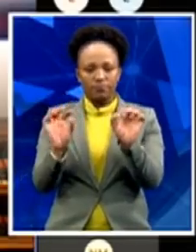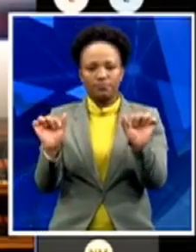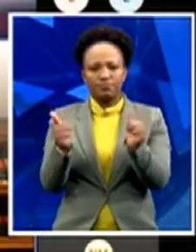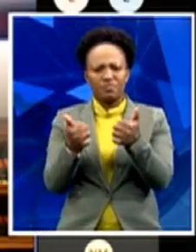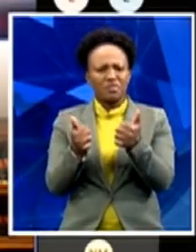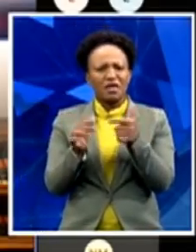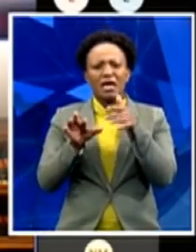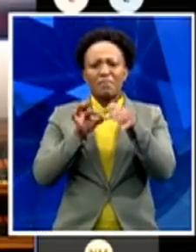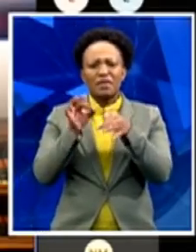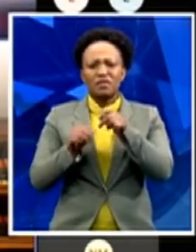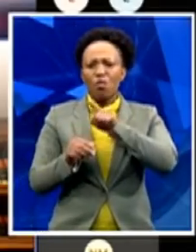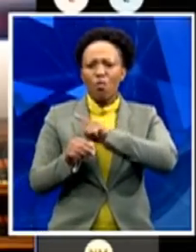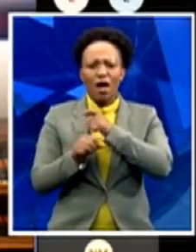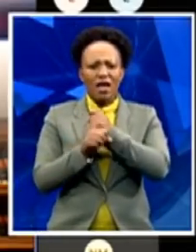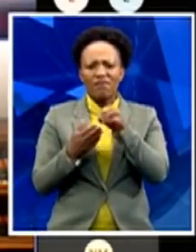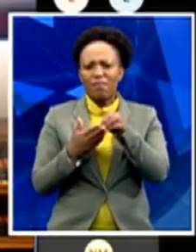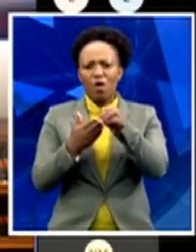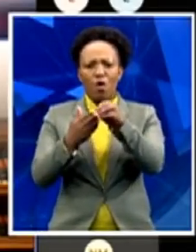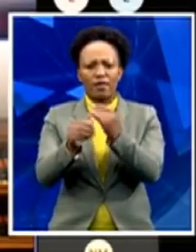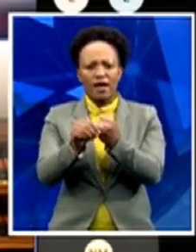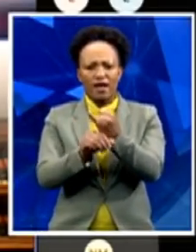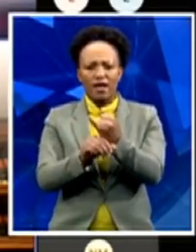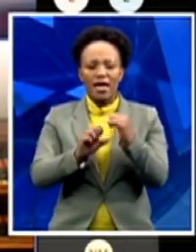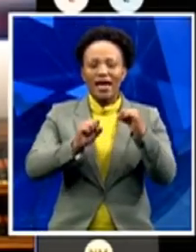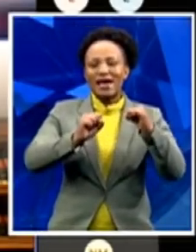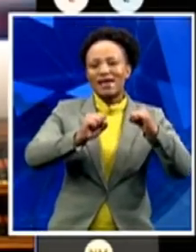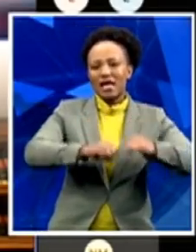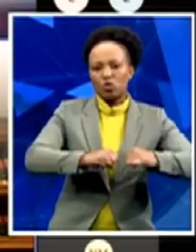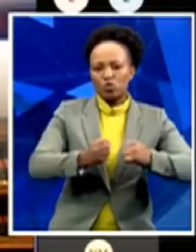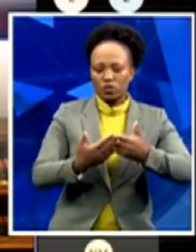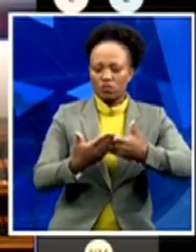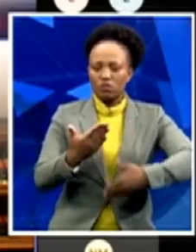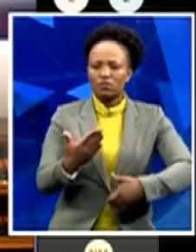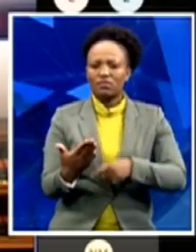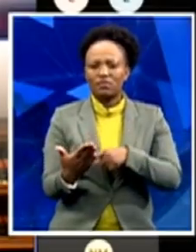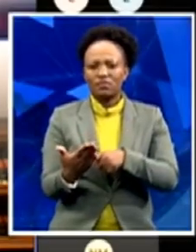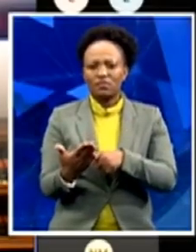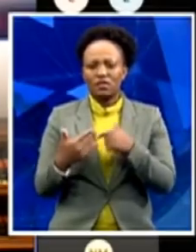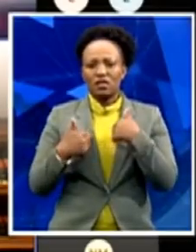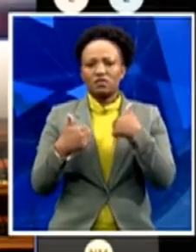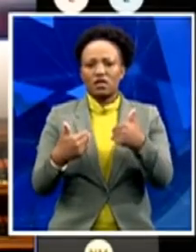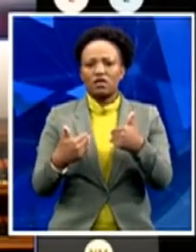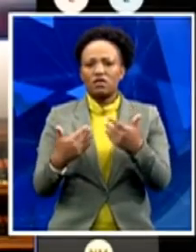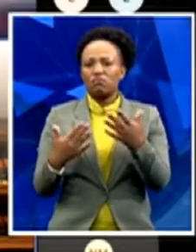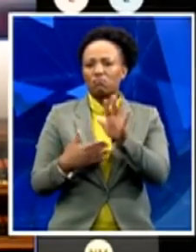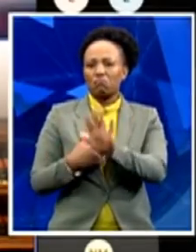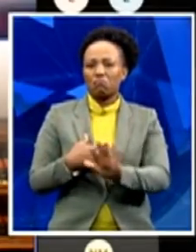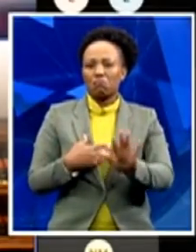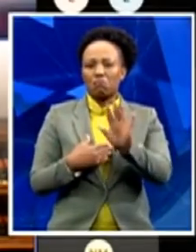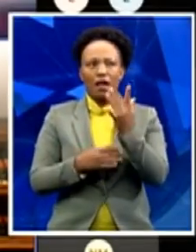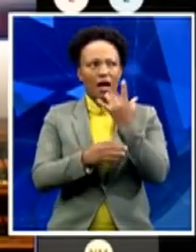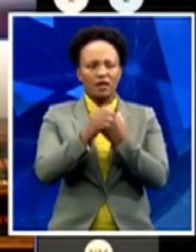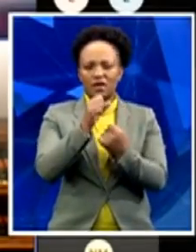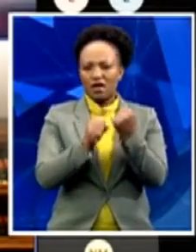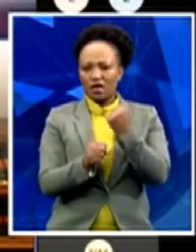The resolutions in question started in approximately August last year and were refined in March of